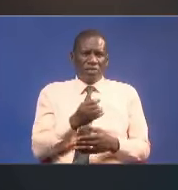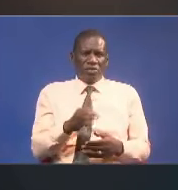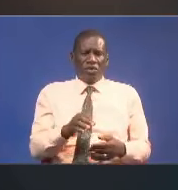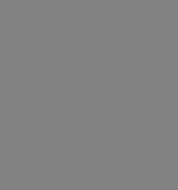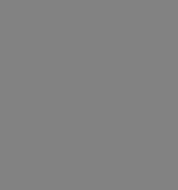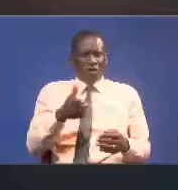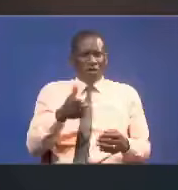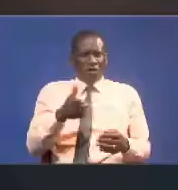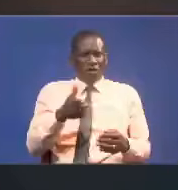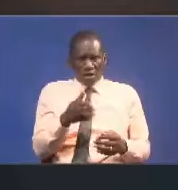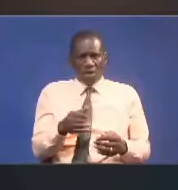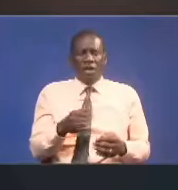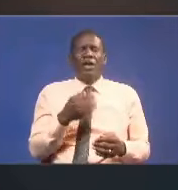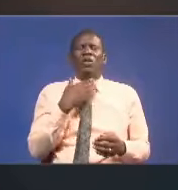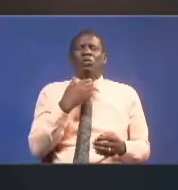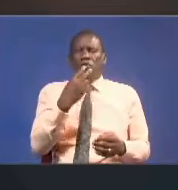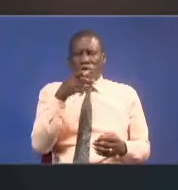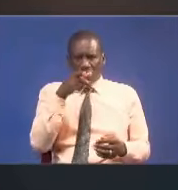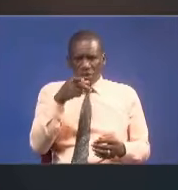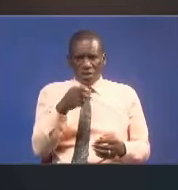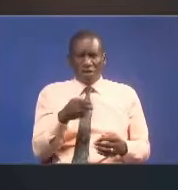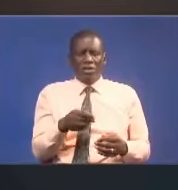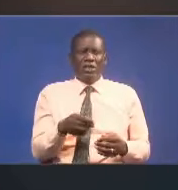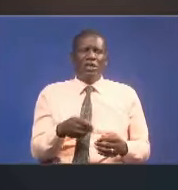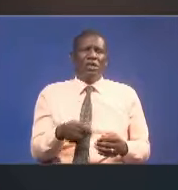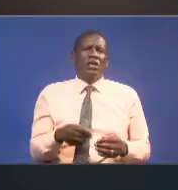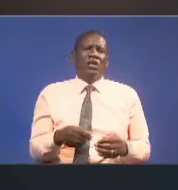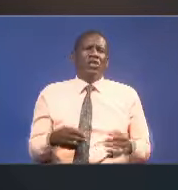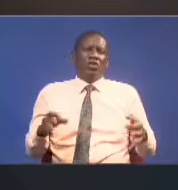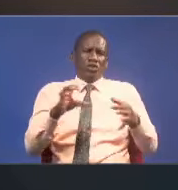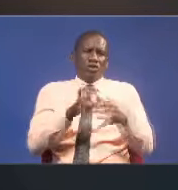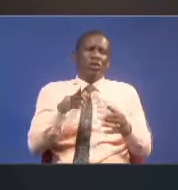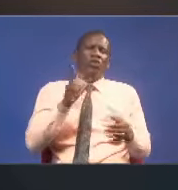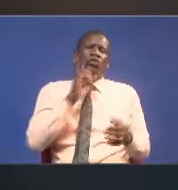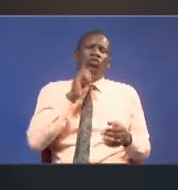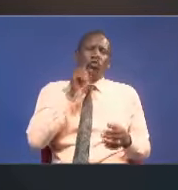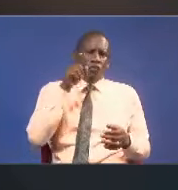Definitely want to watch that production. Do make a date for tomorrow night.